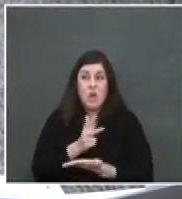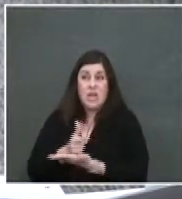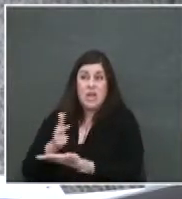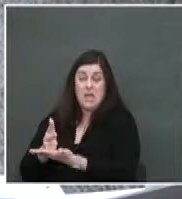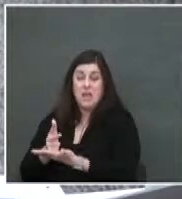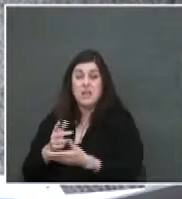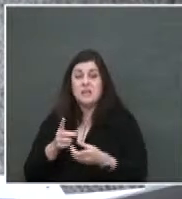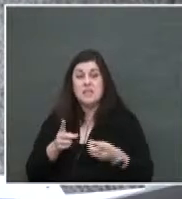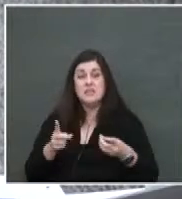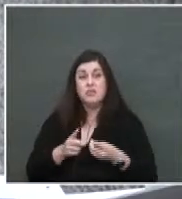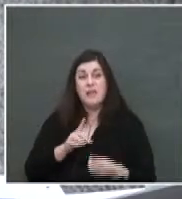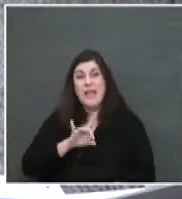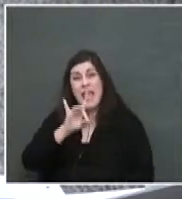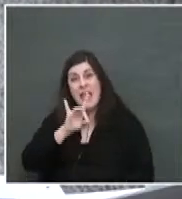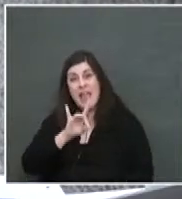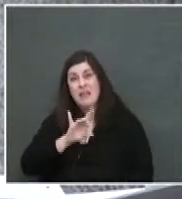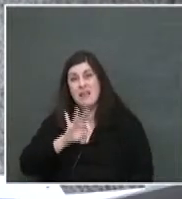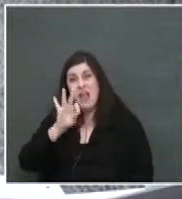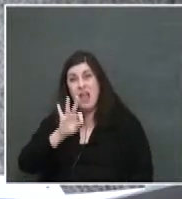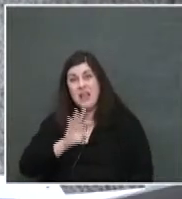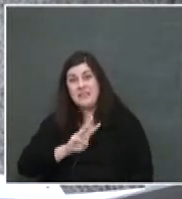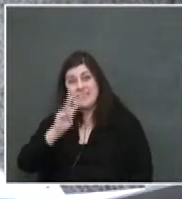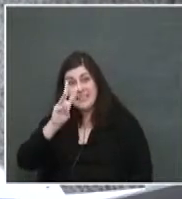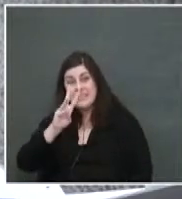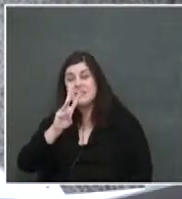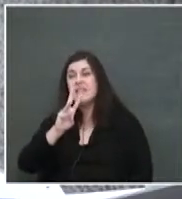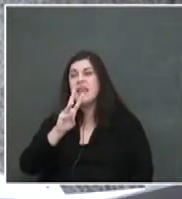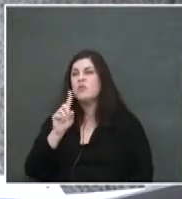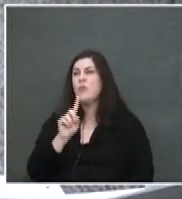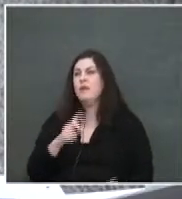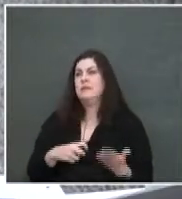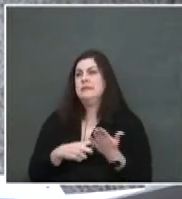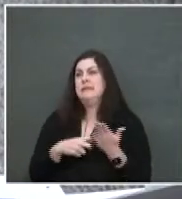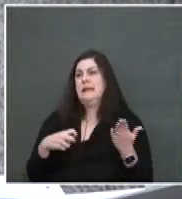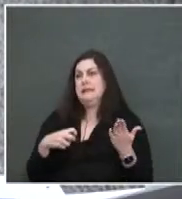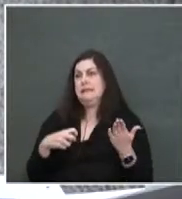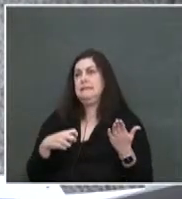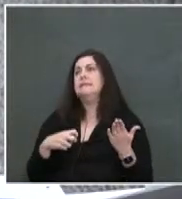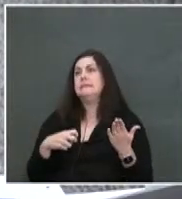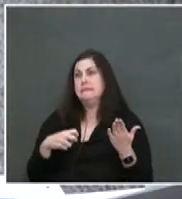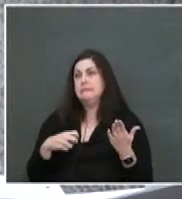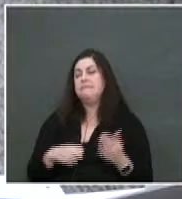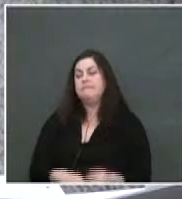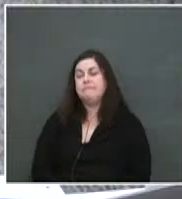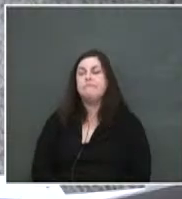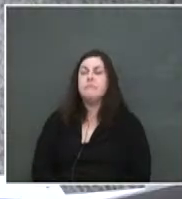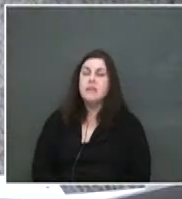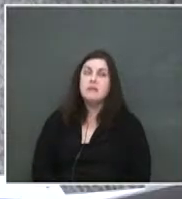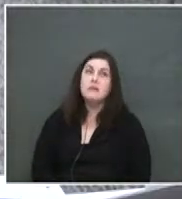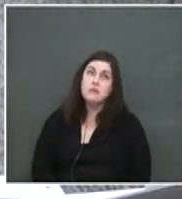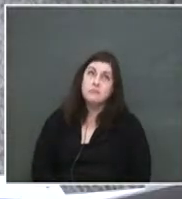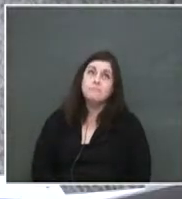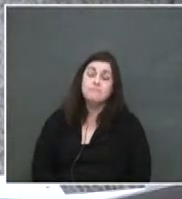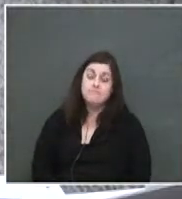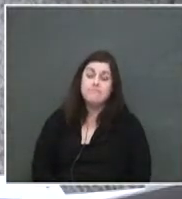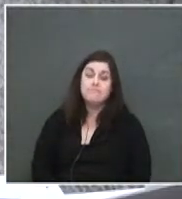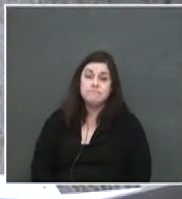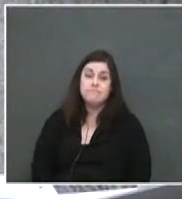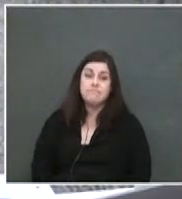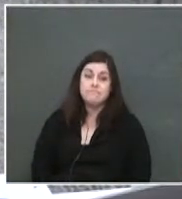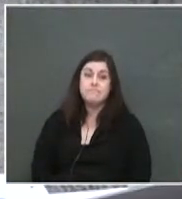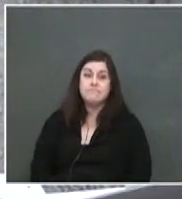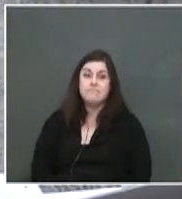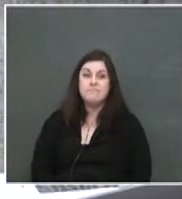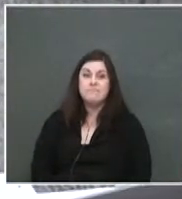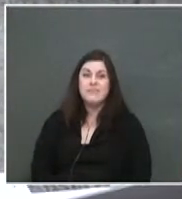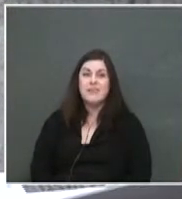9 or 6 where people are getting cited, people are getting ticketed, and